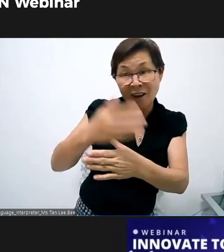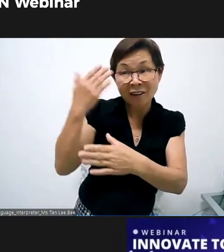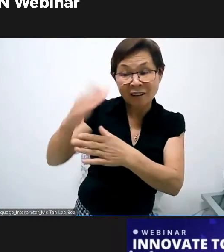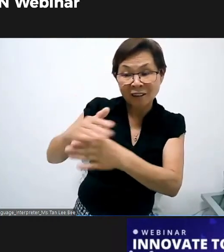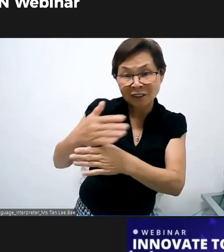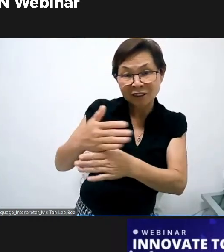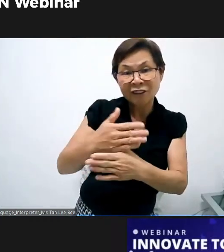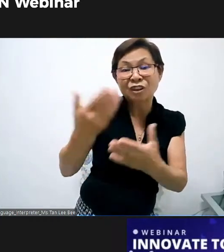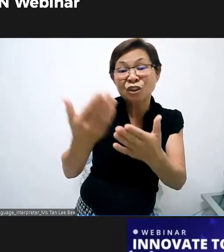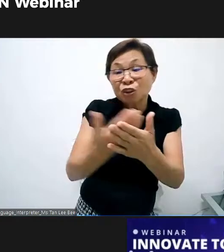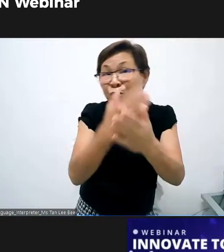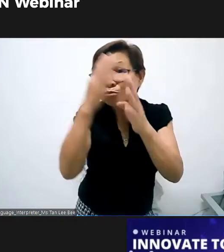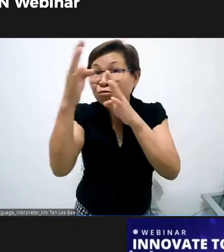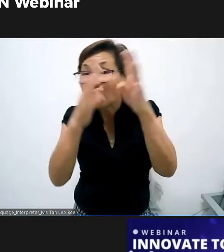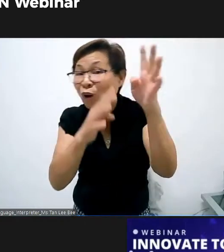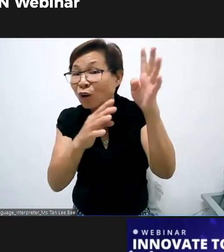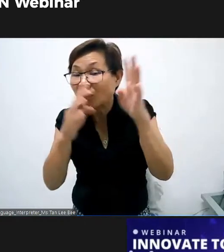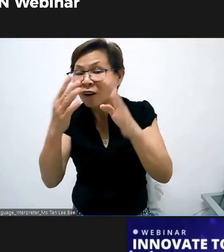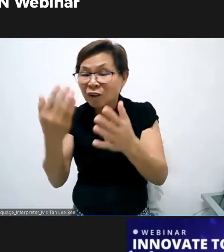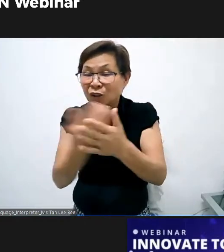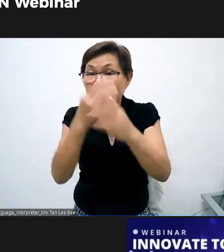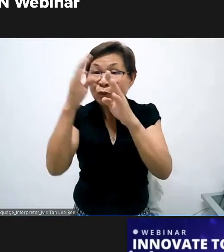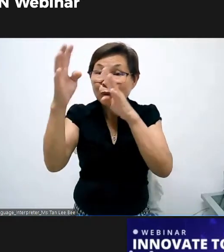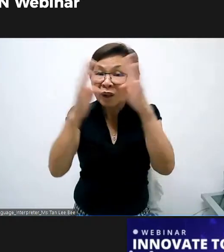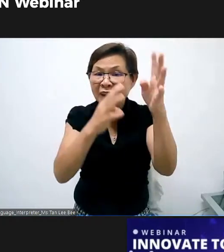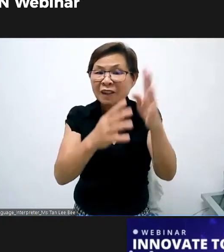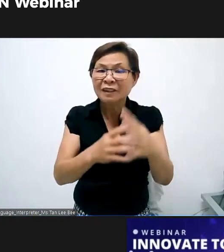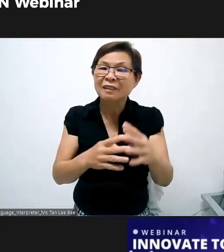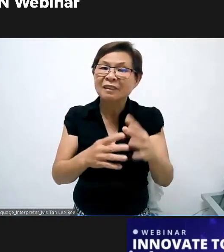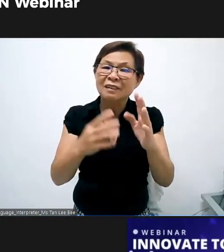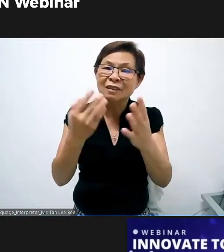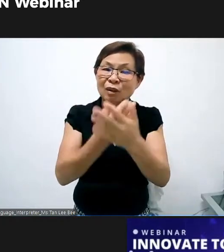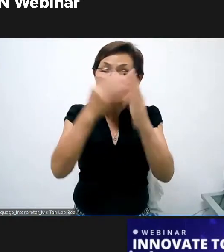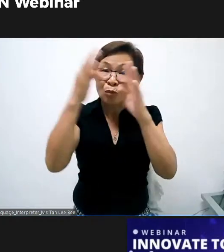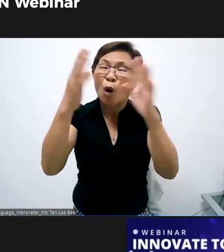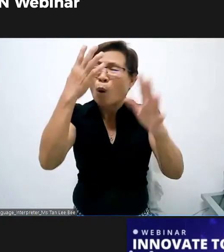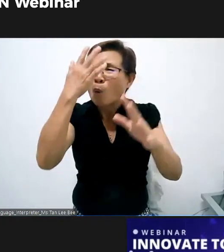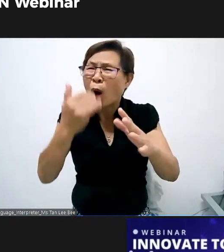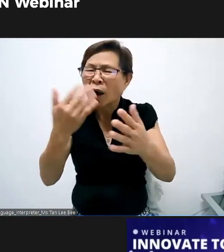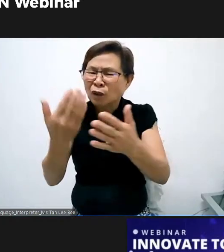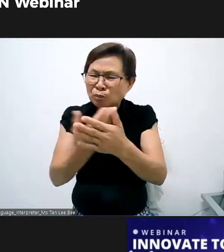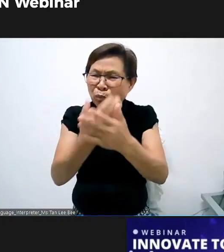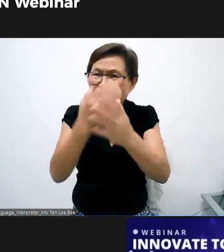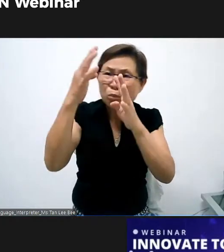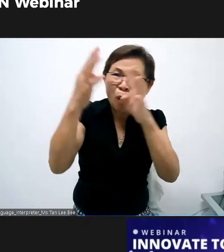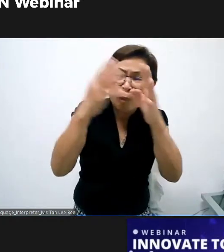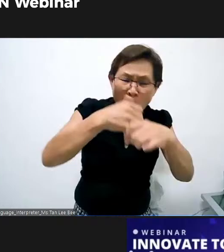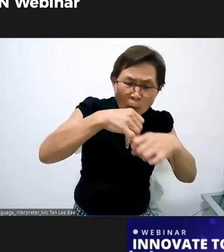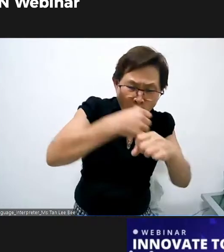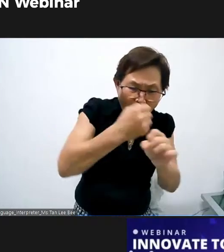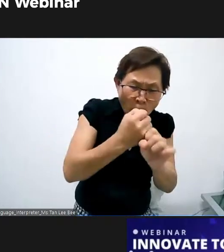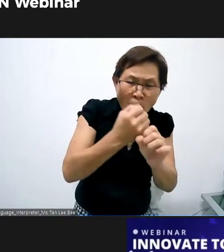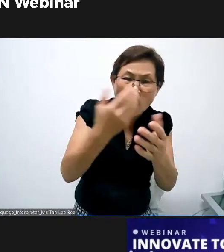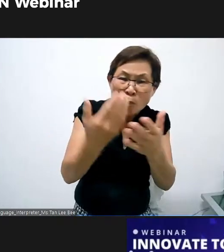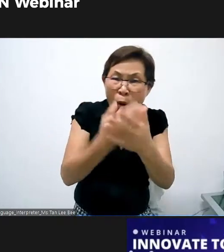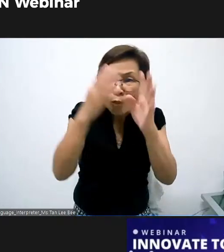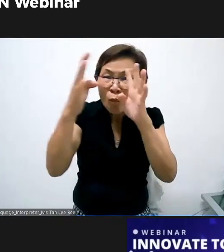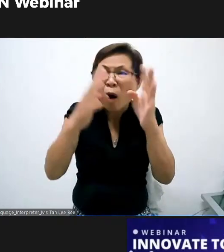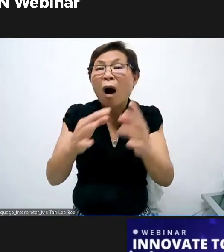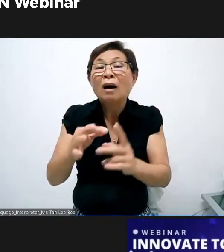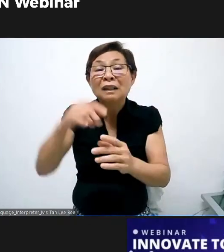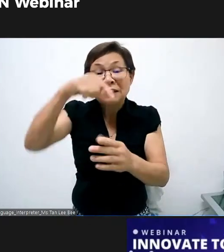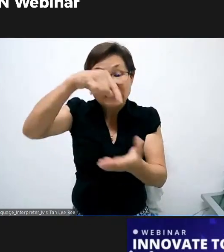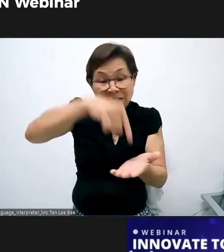kind of innovation, why did you innovate such app for your students